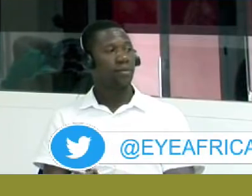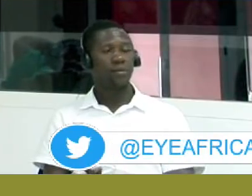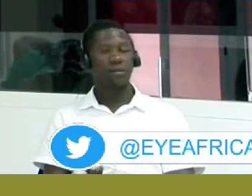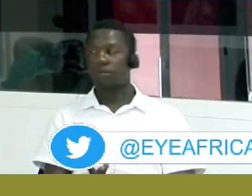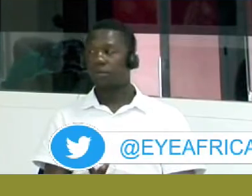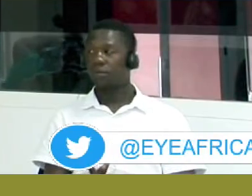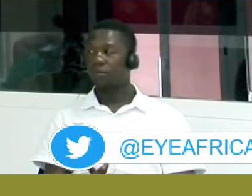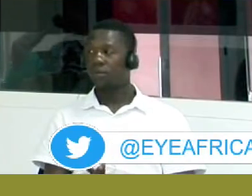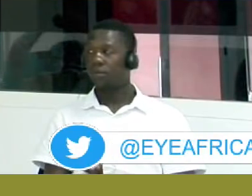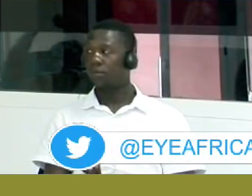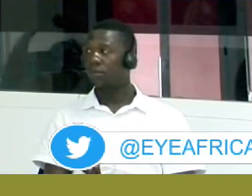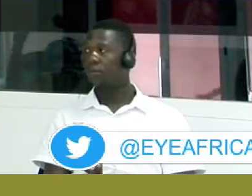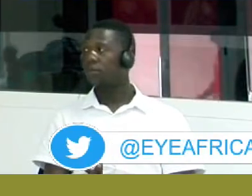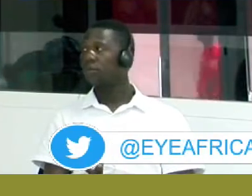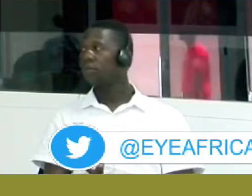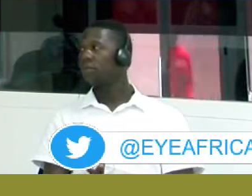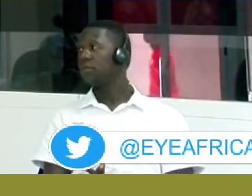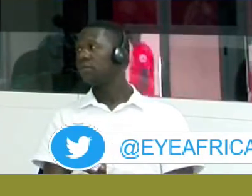Yeah, thank you.